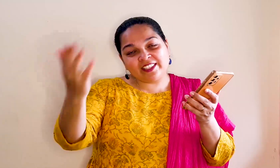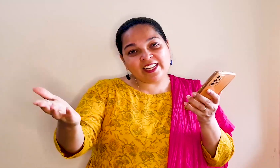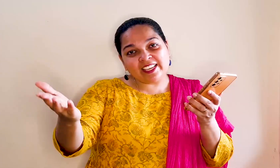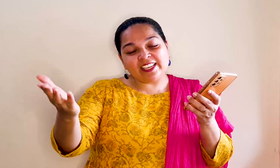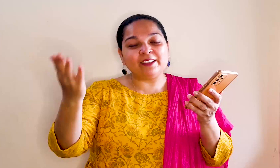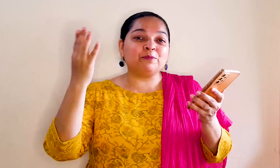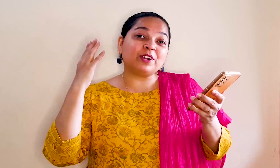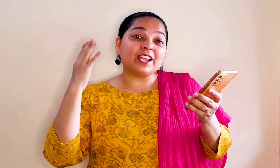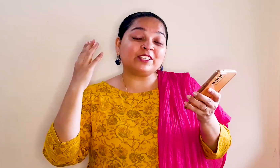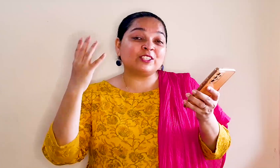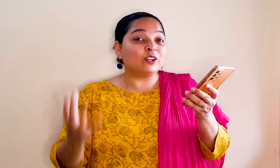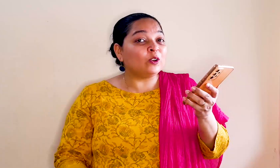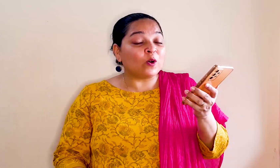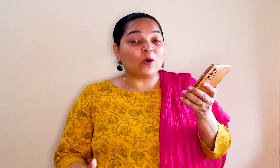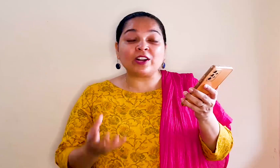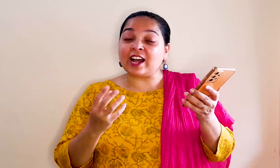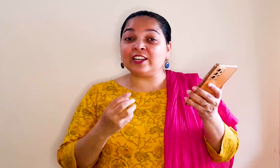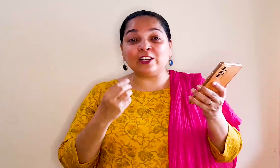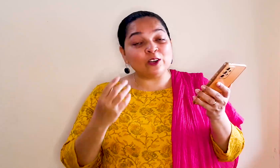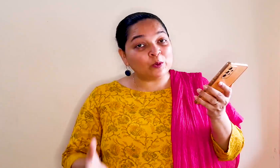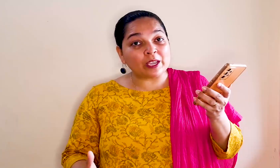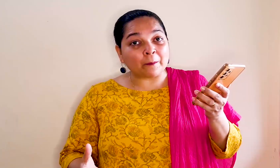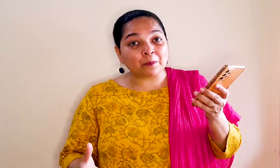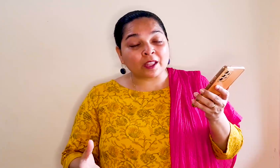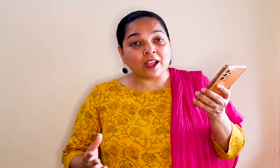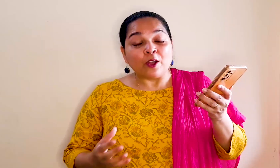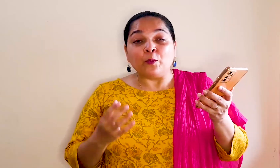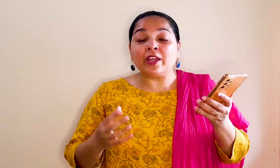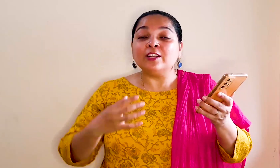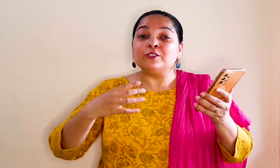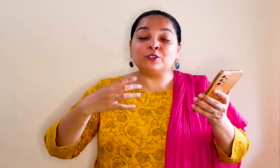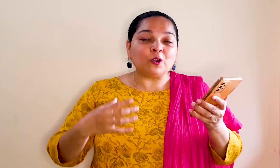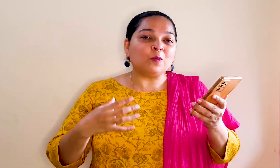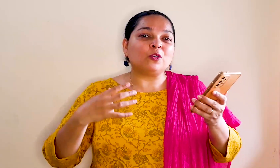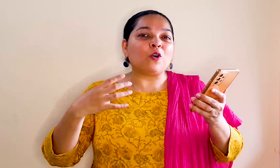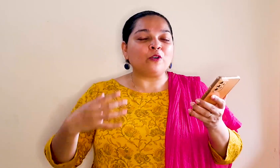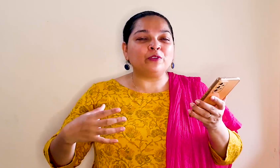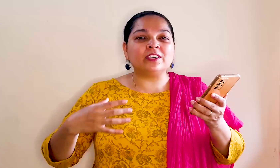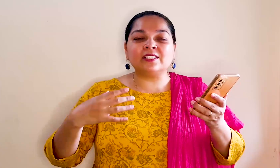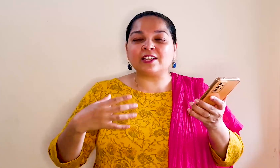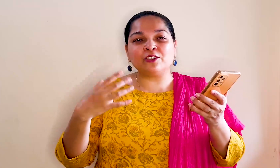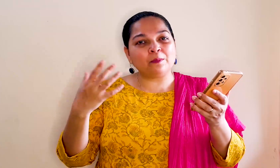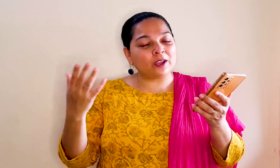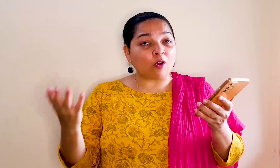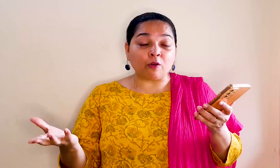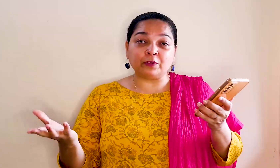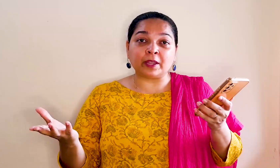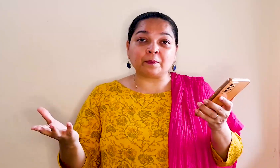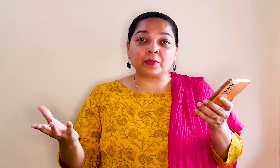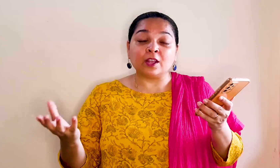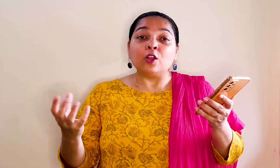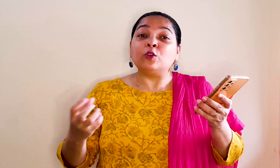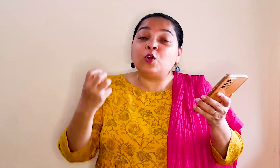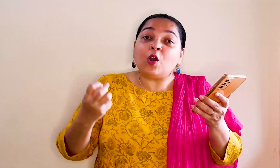give thee. Praise the Lord. Hallelujah. When Solomon offered such a big